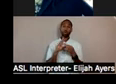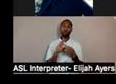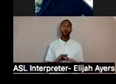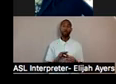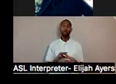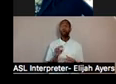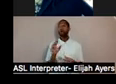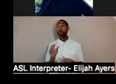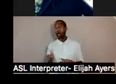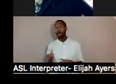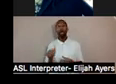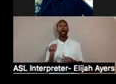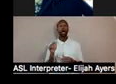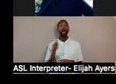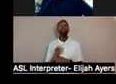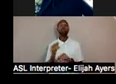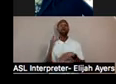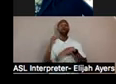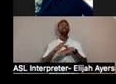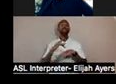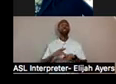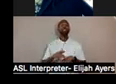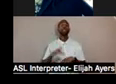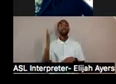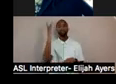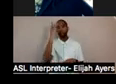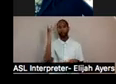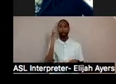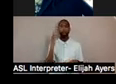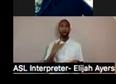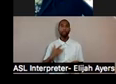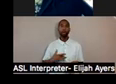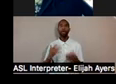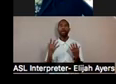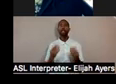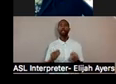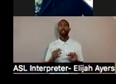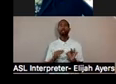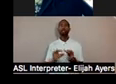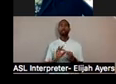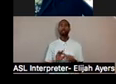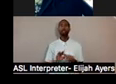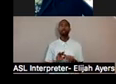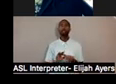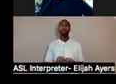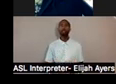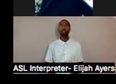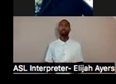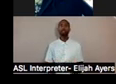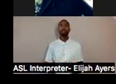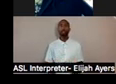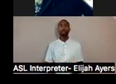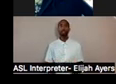after making contact with those different body parts and just the slow, gentle, simple connection.